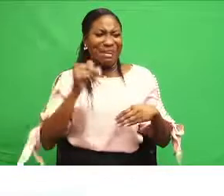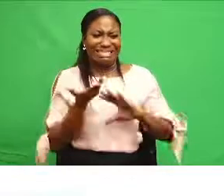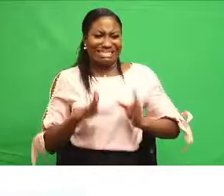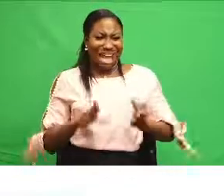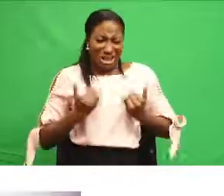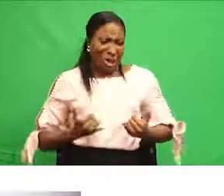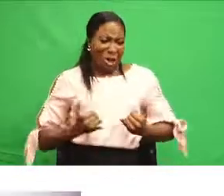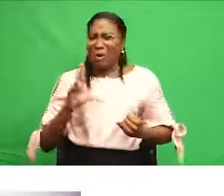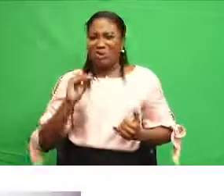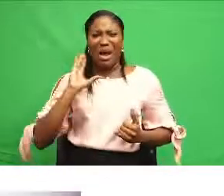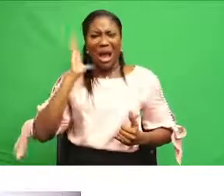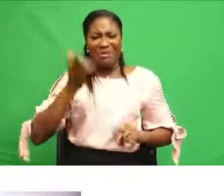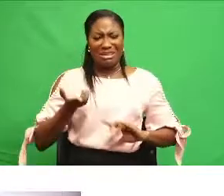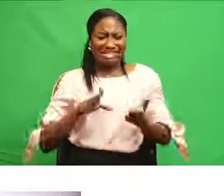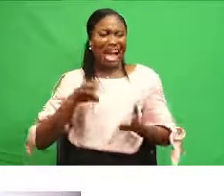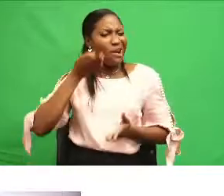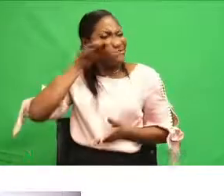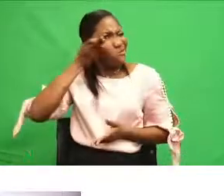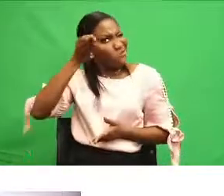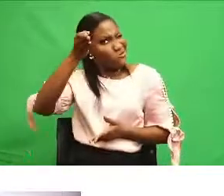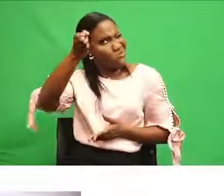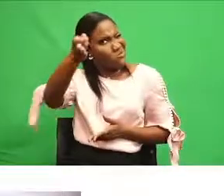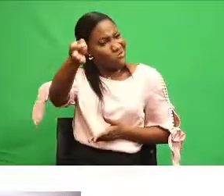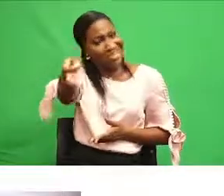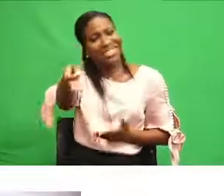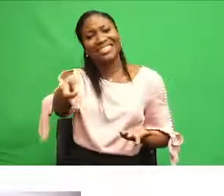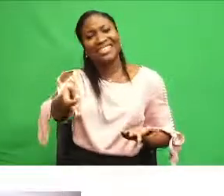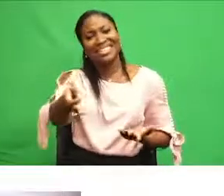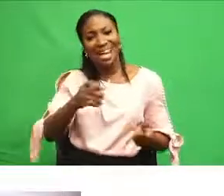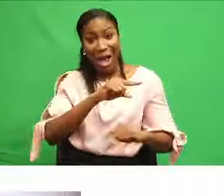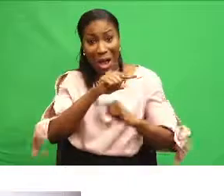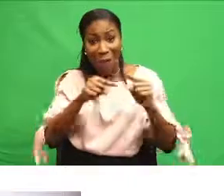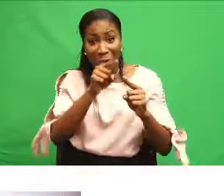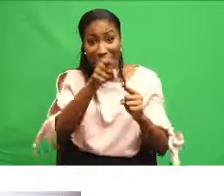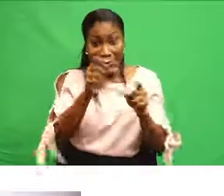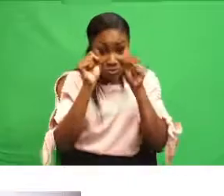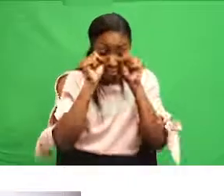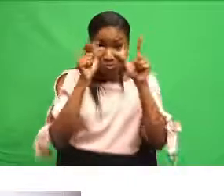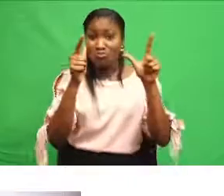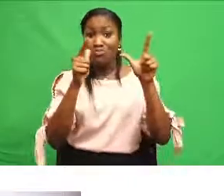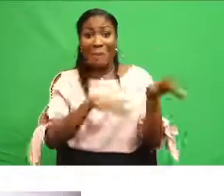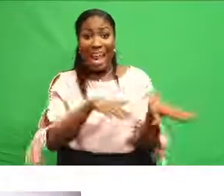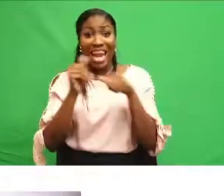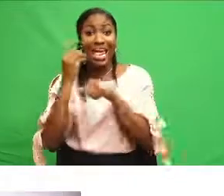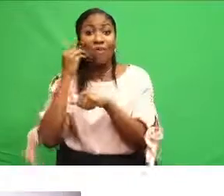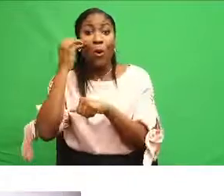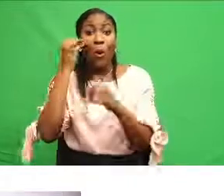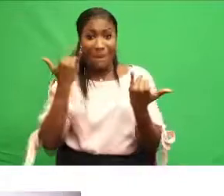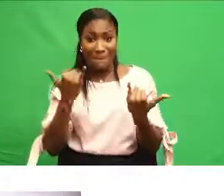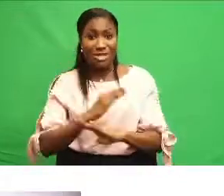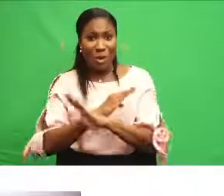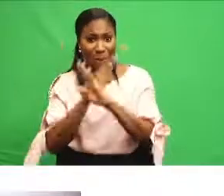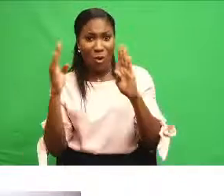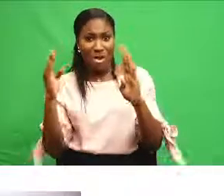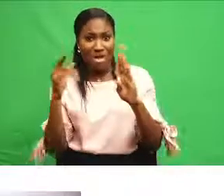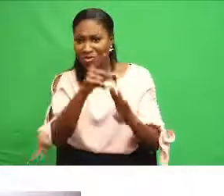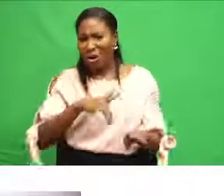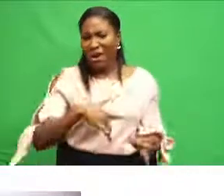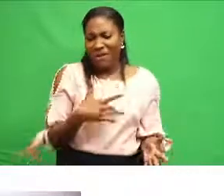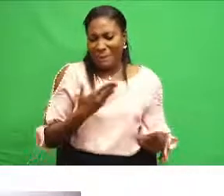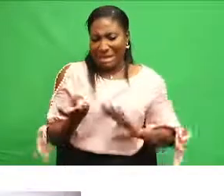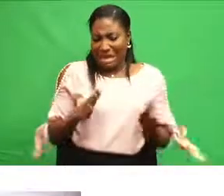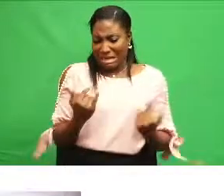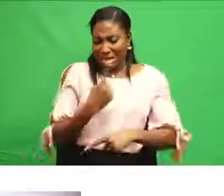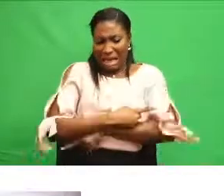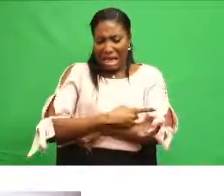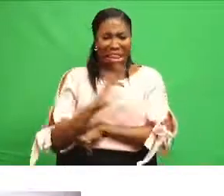right. When we all left home this morning, all of us left home with the expectation that we're going back